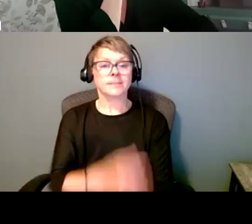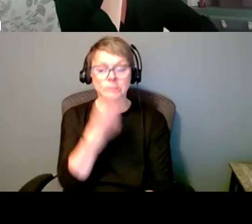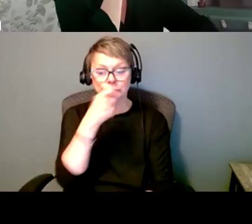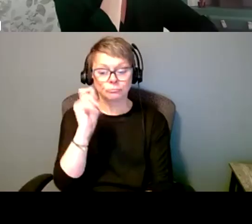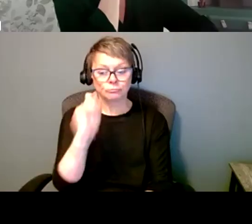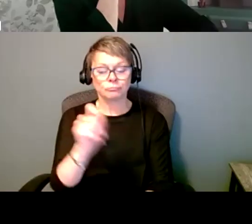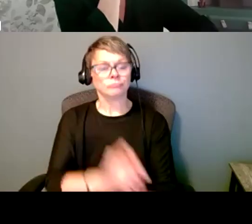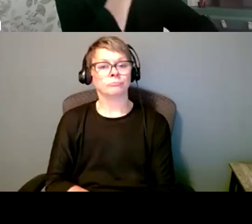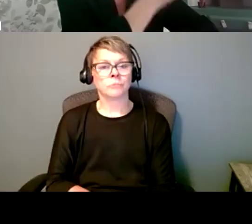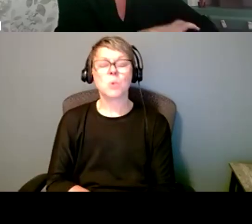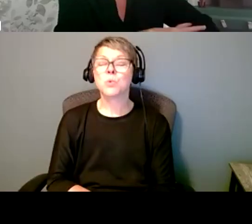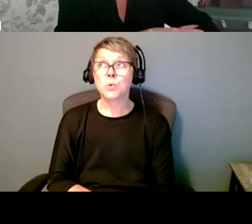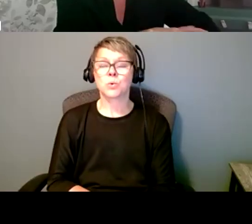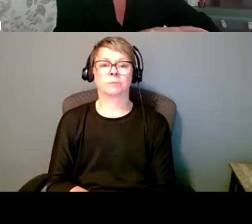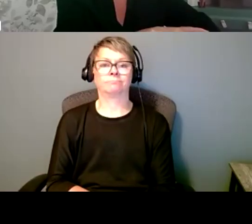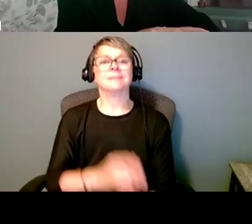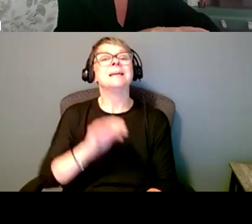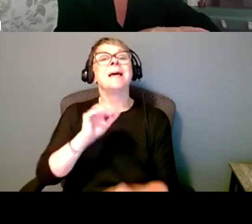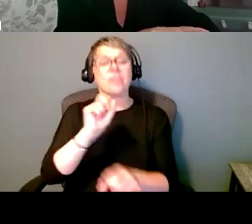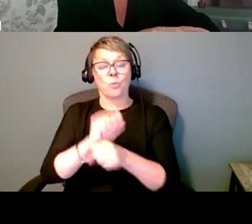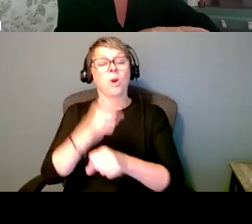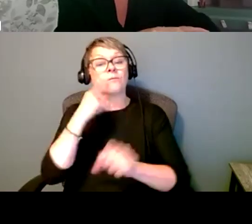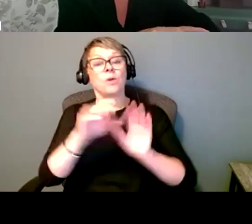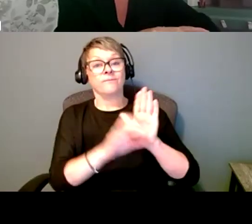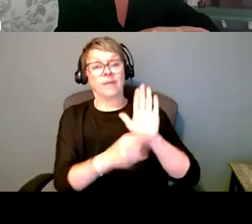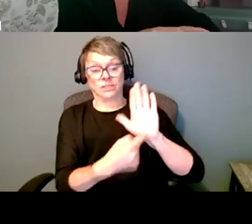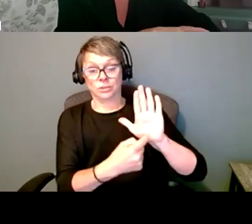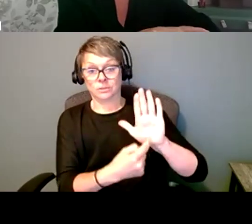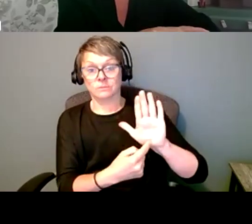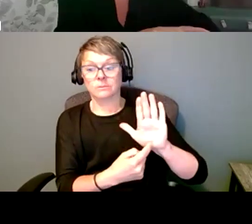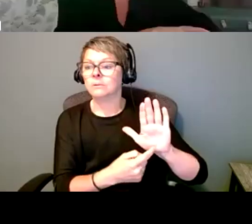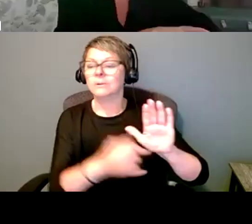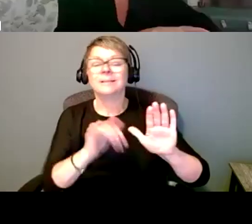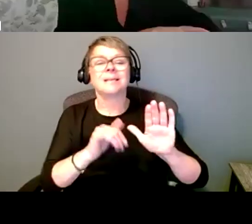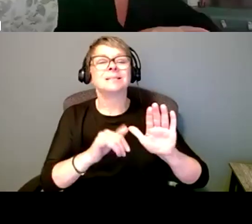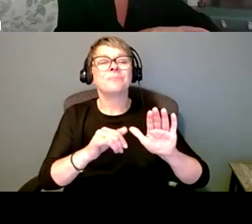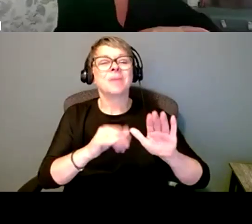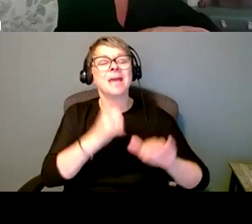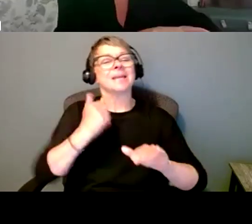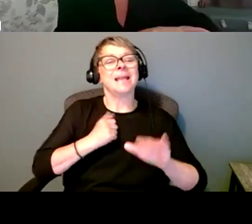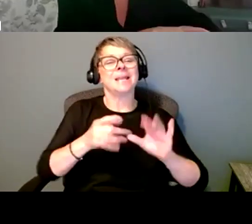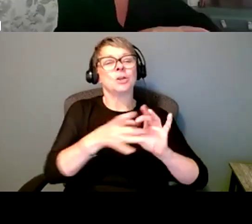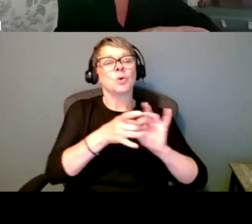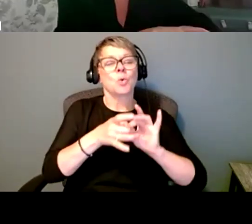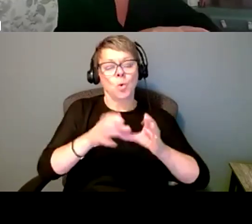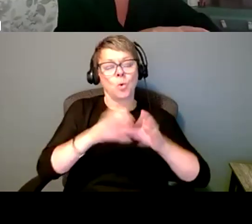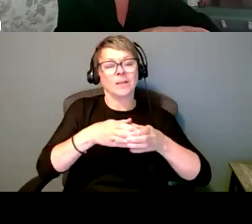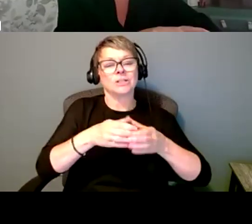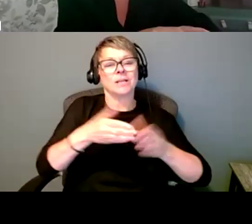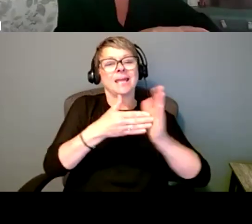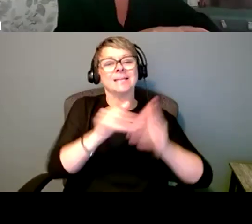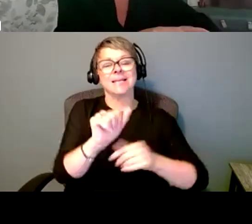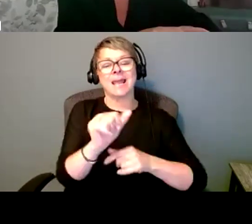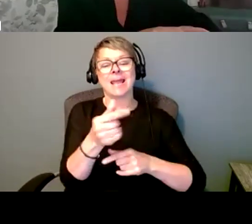them. Our initial work on the convention also led to the Canadian Coalition Against Ageism. And I think that was definitely